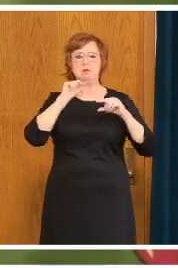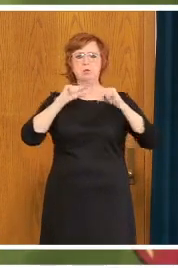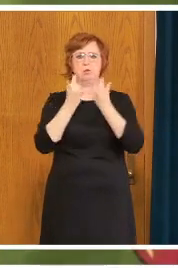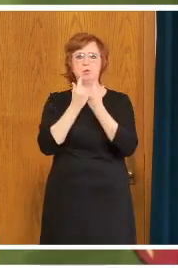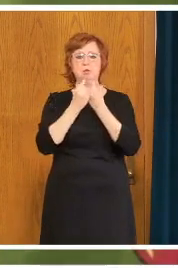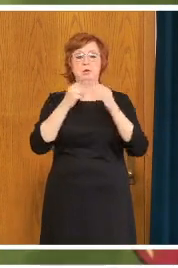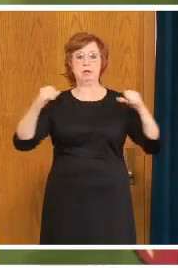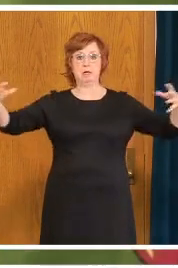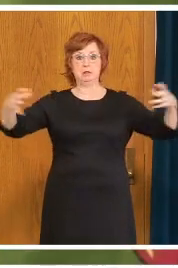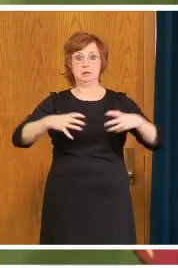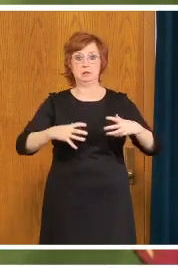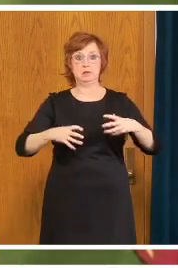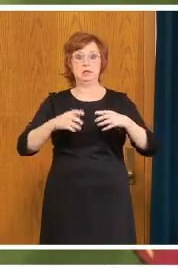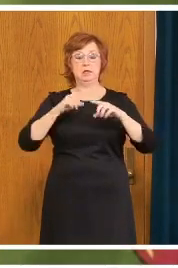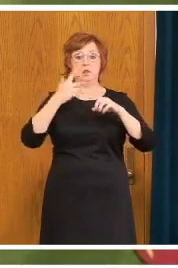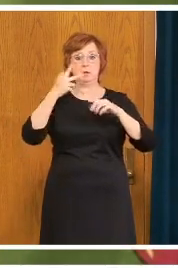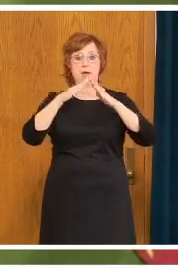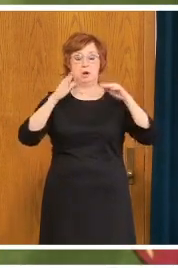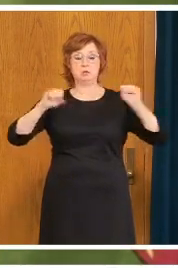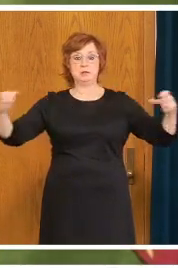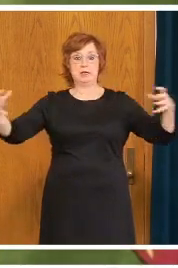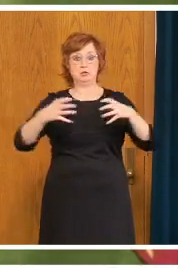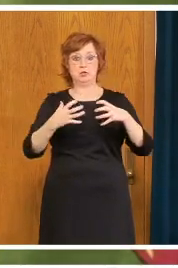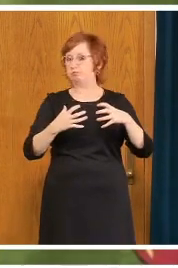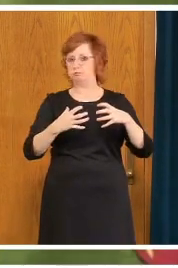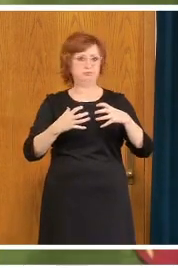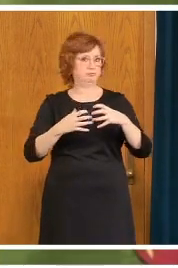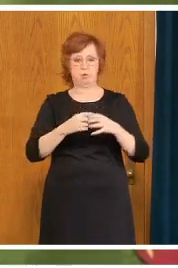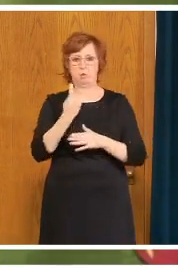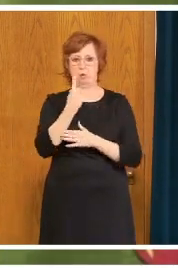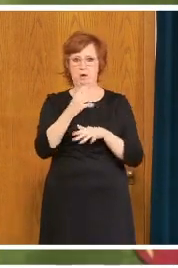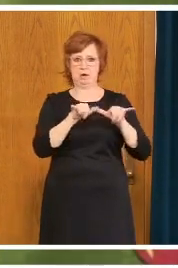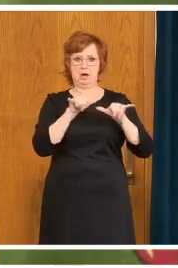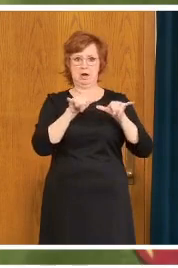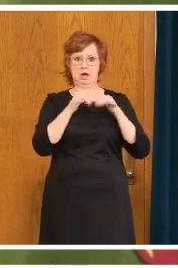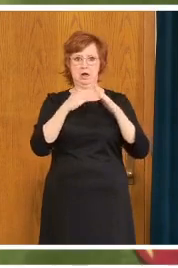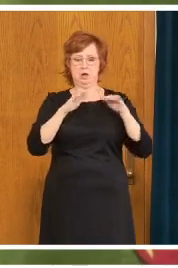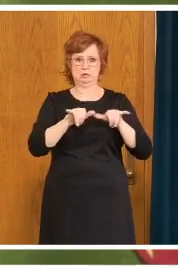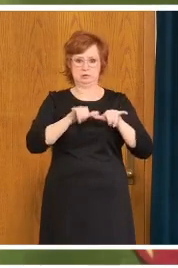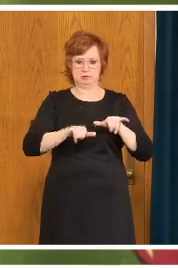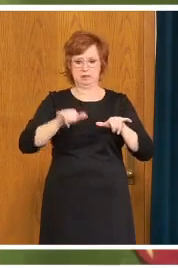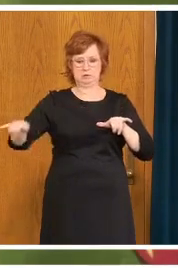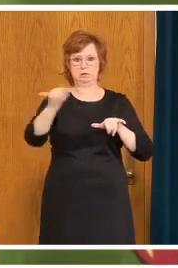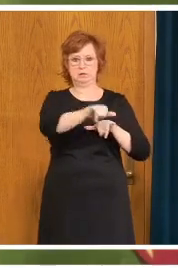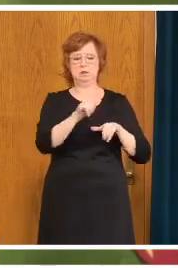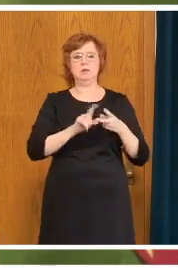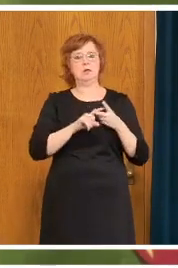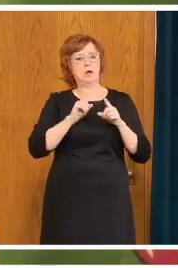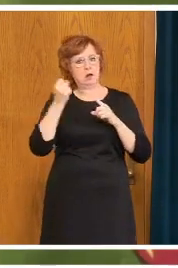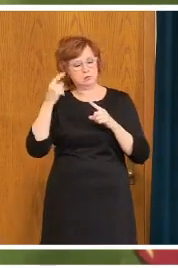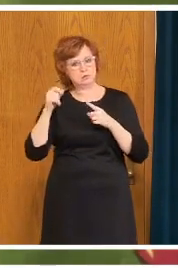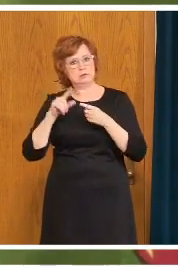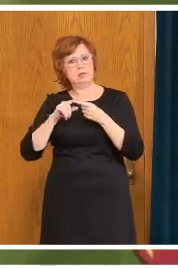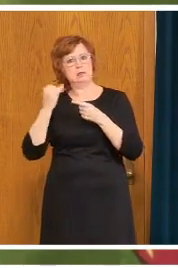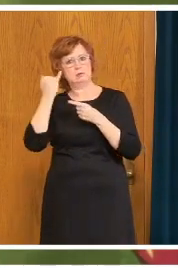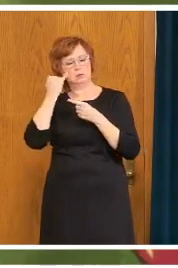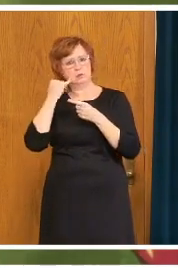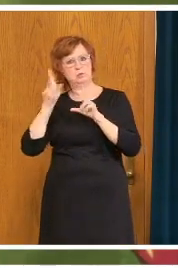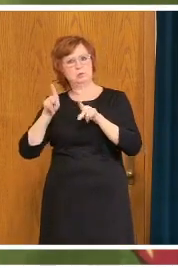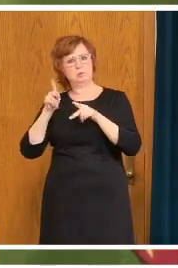immediate household members only, with limited exceptions for co-parenting arrangements, caregivers, and service